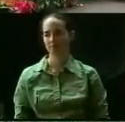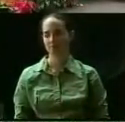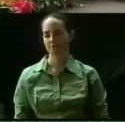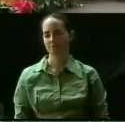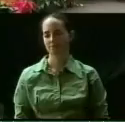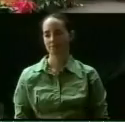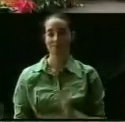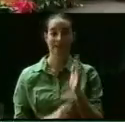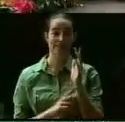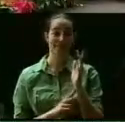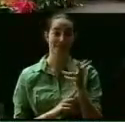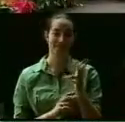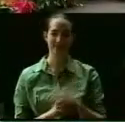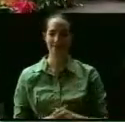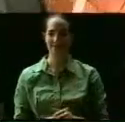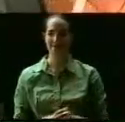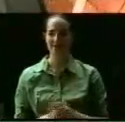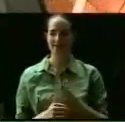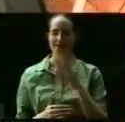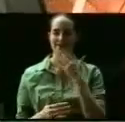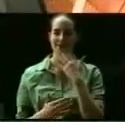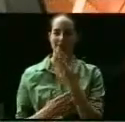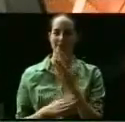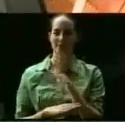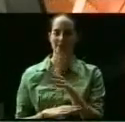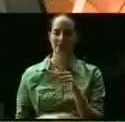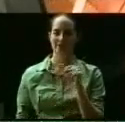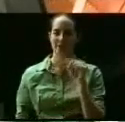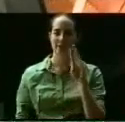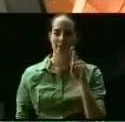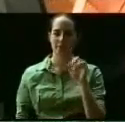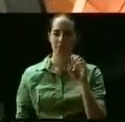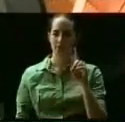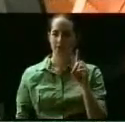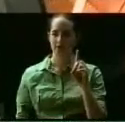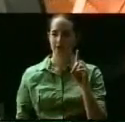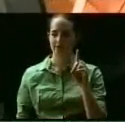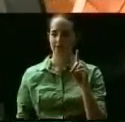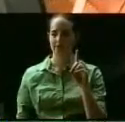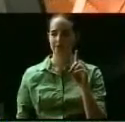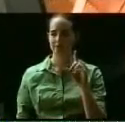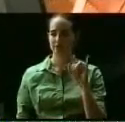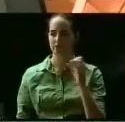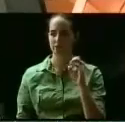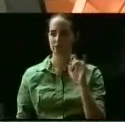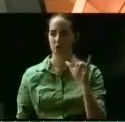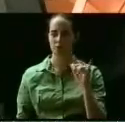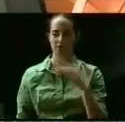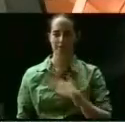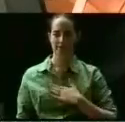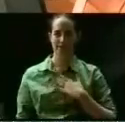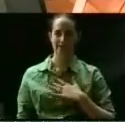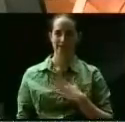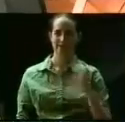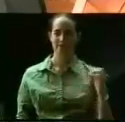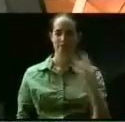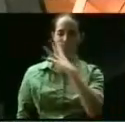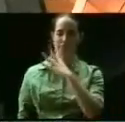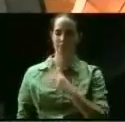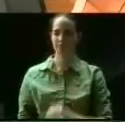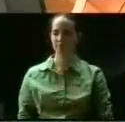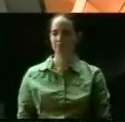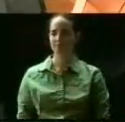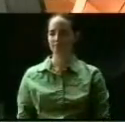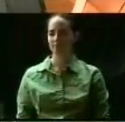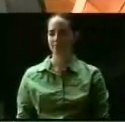That's 5 minutes. Good afternoon. My name is Brad Mays. I live at 1817 Plum Branch Road. Jolie, could you patch me into the big screen, please? If the